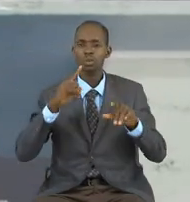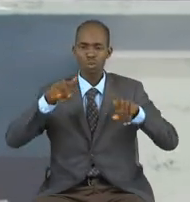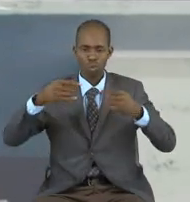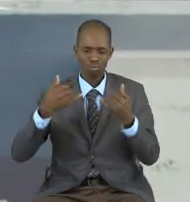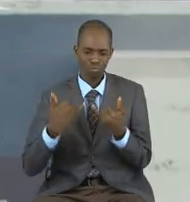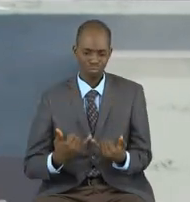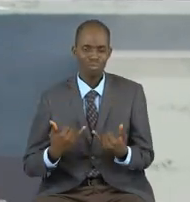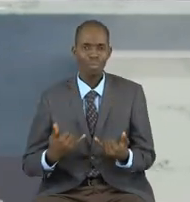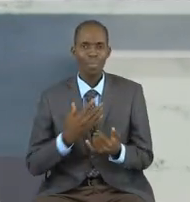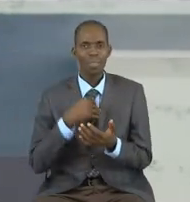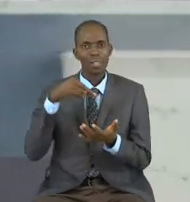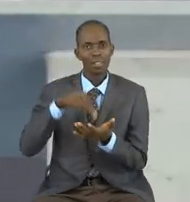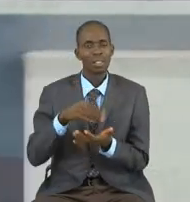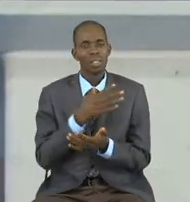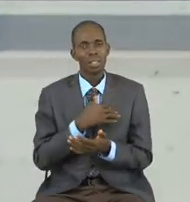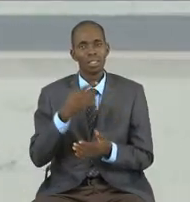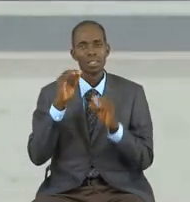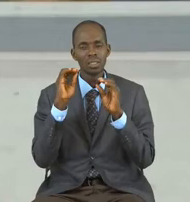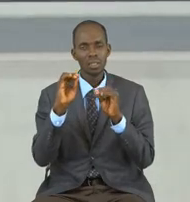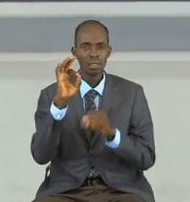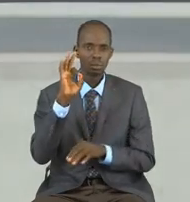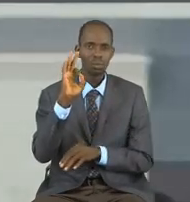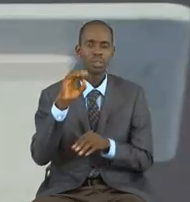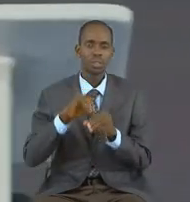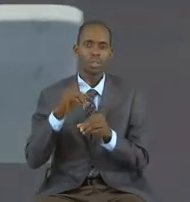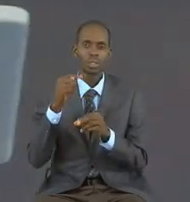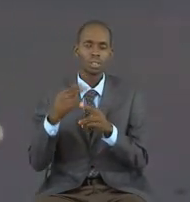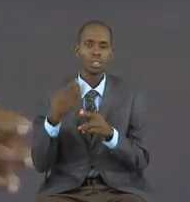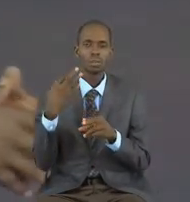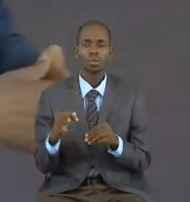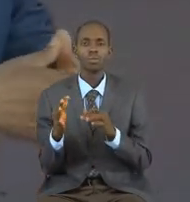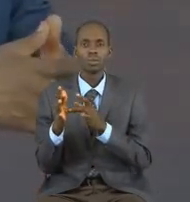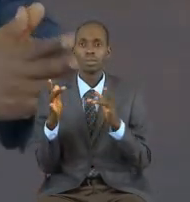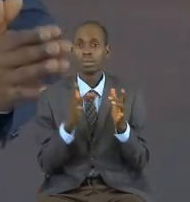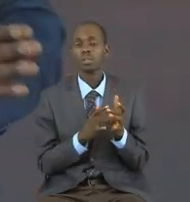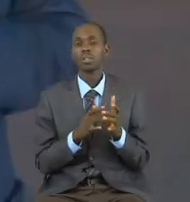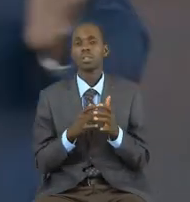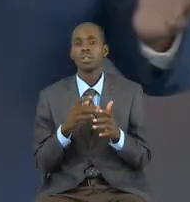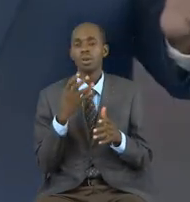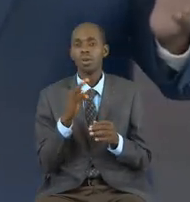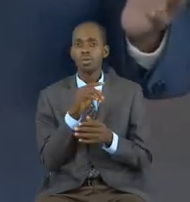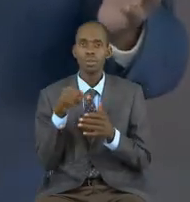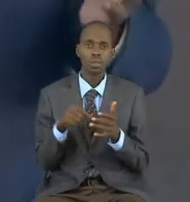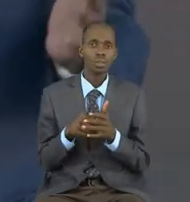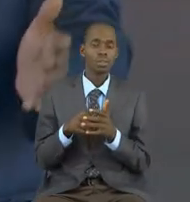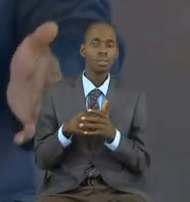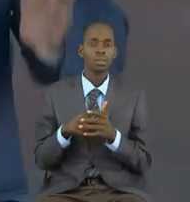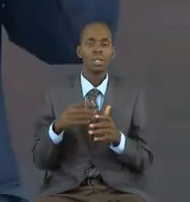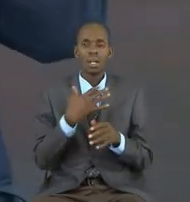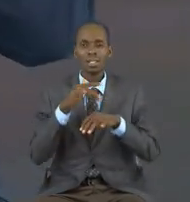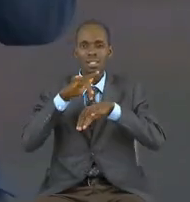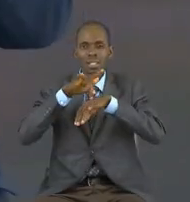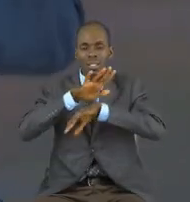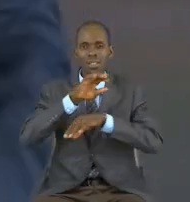stand and speak in the name of Jesus all the words of this life. And early in the morning,